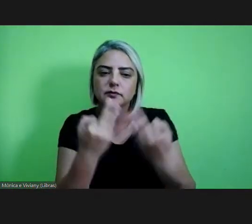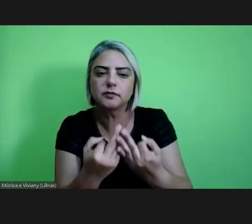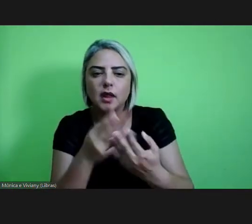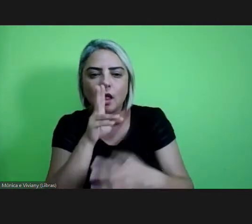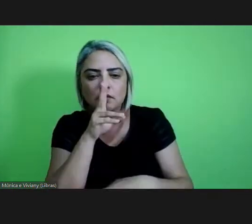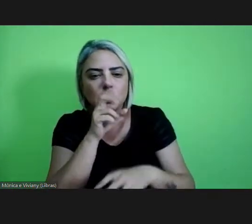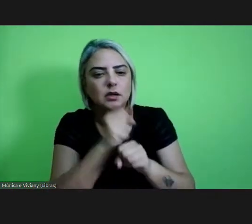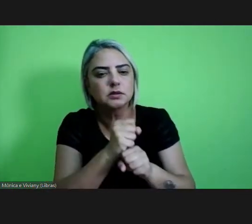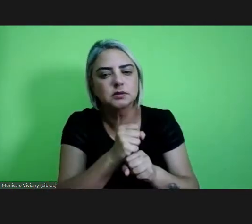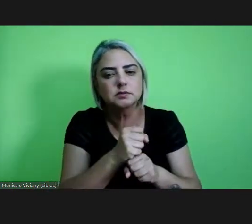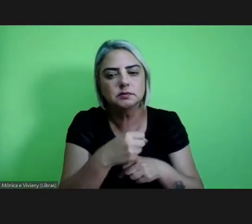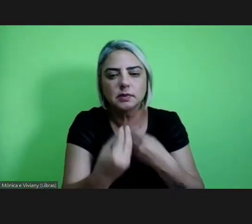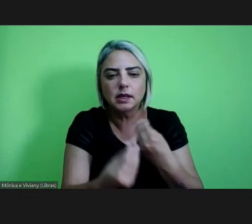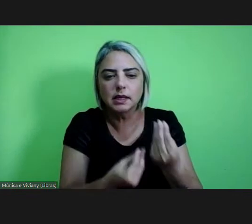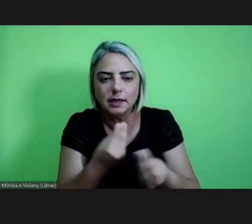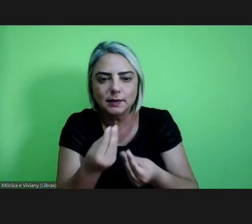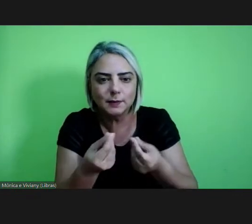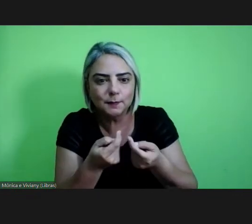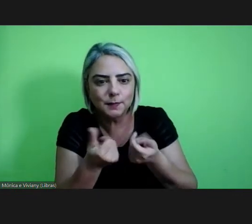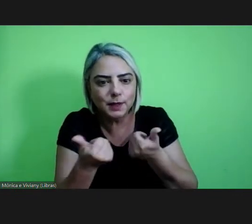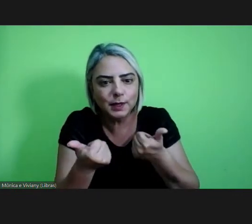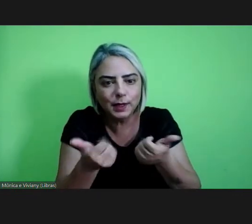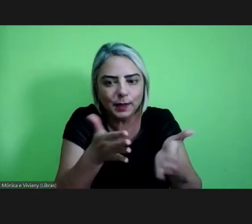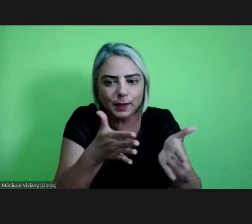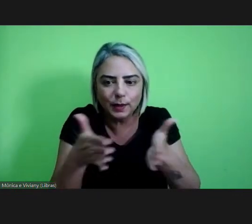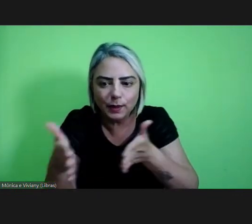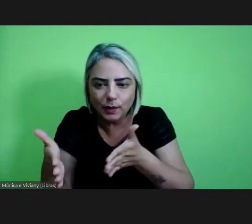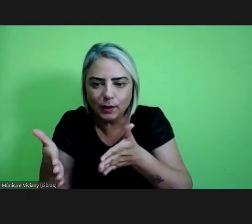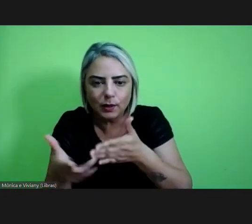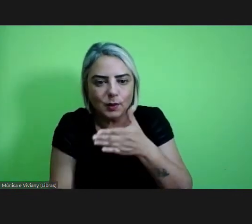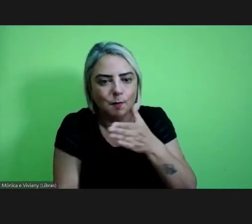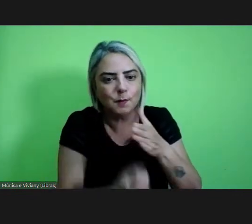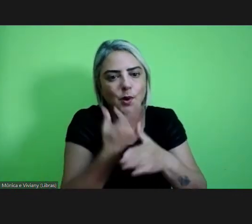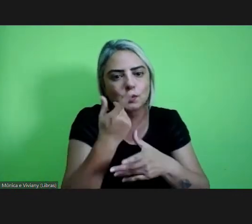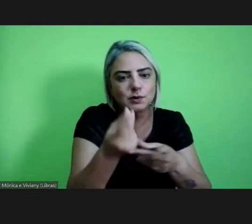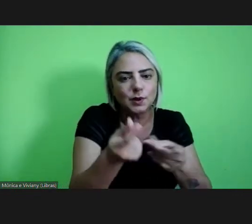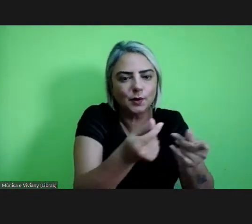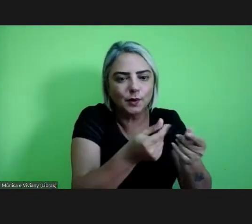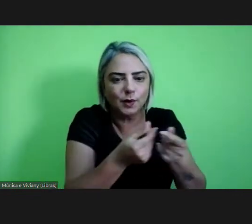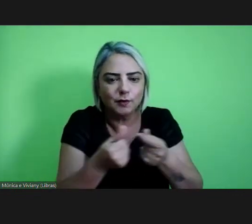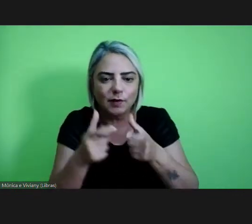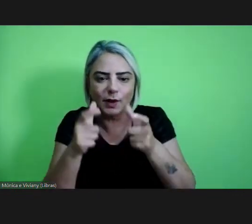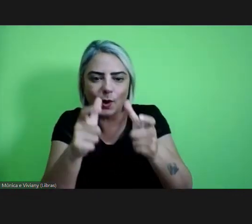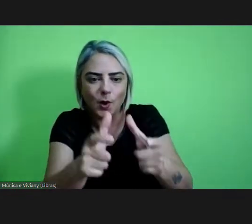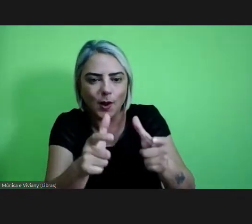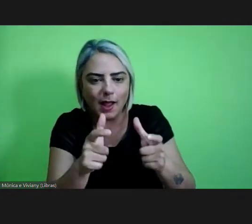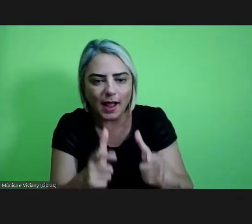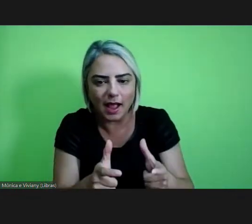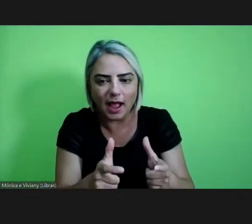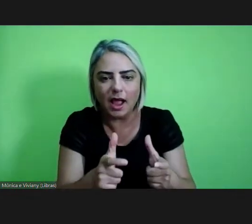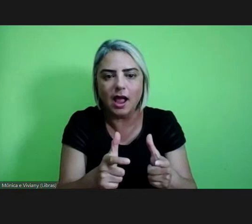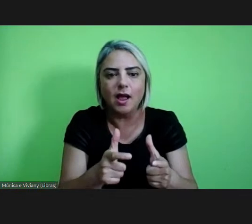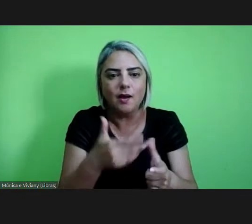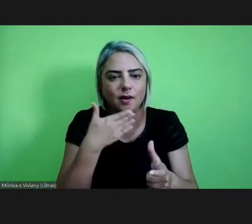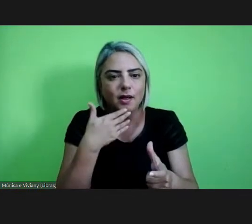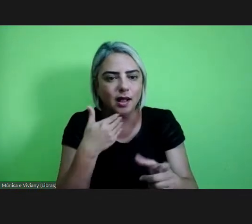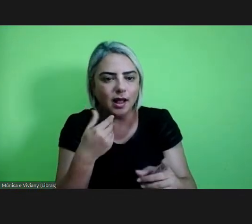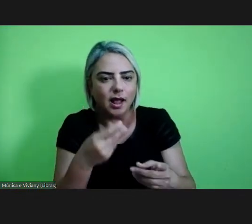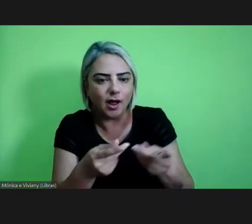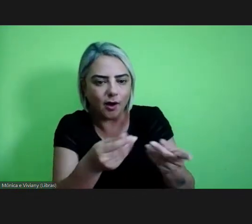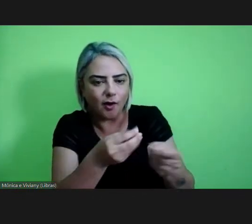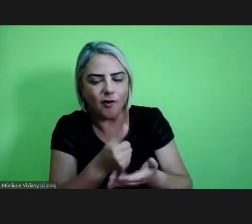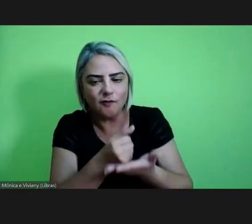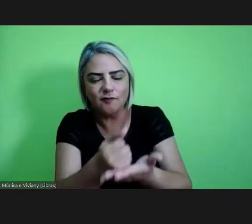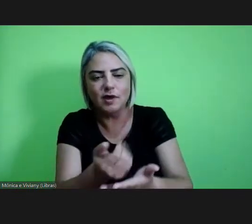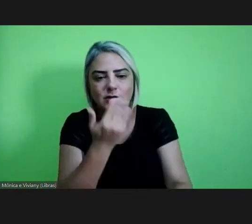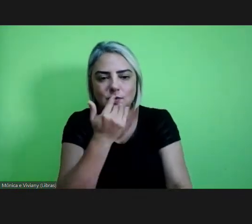familial agriculture, strengthen the changes in the first circuits of commercialization in a local level, trying